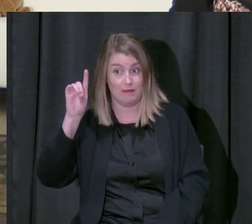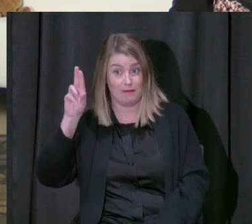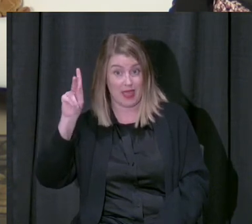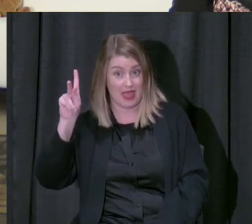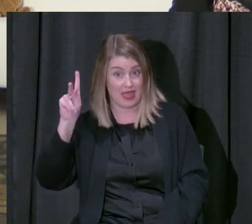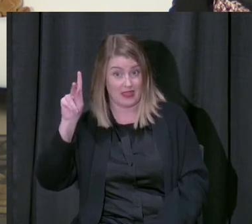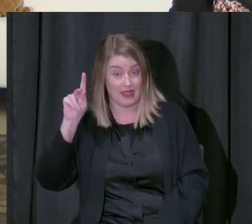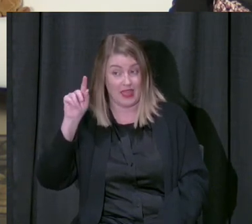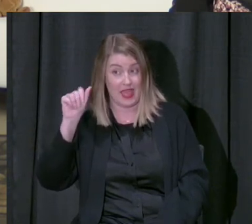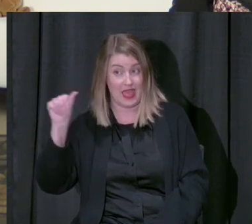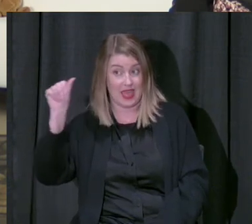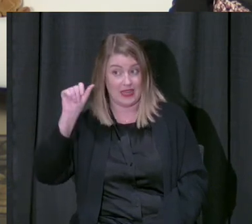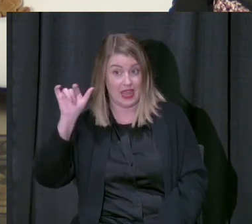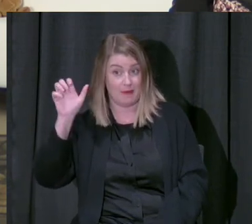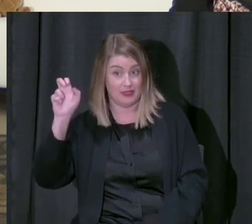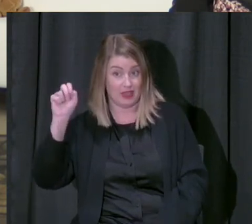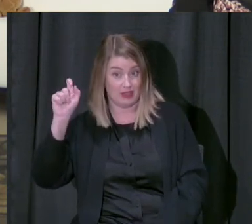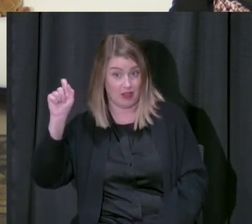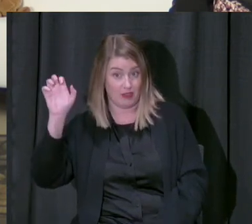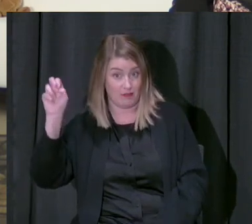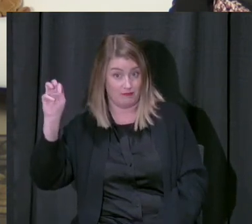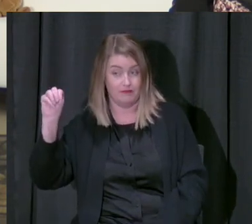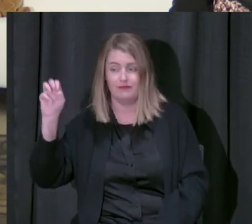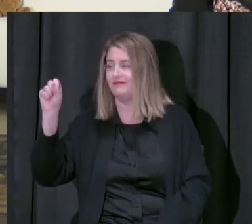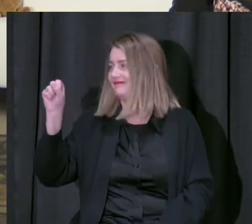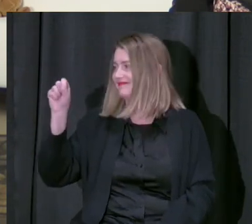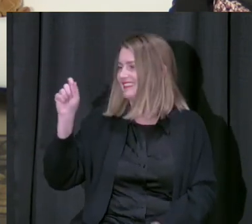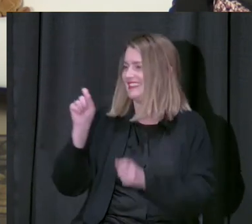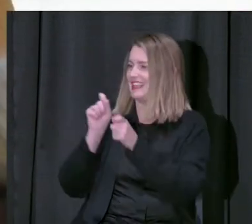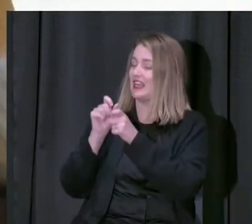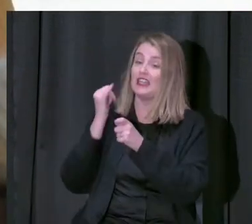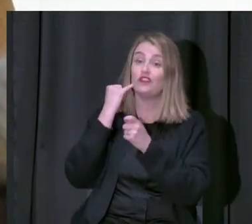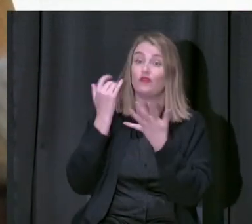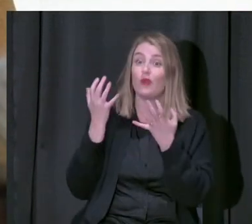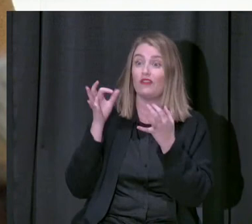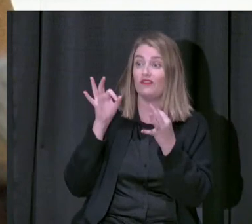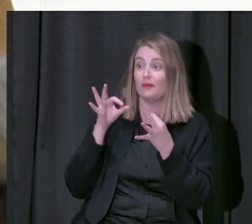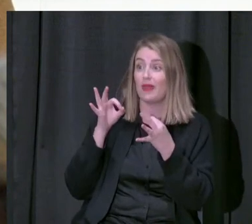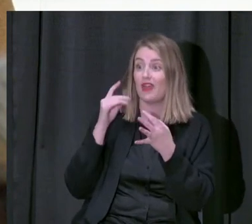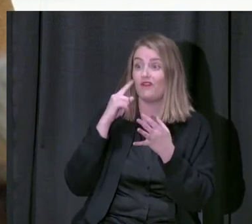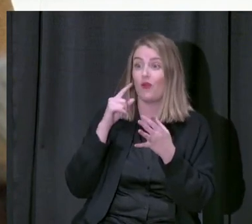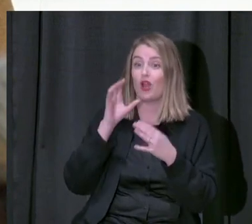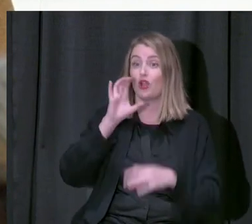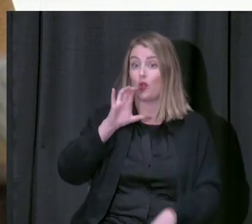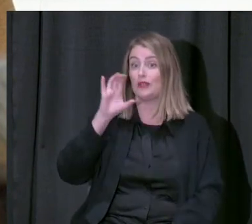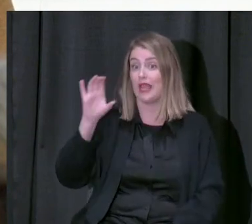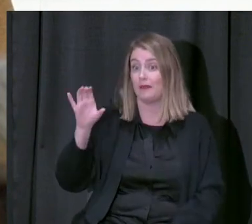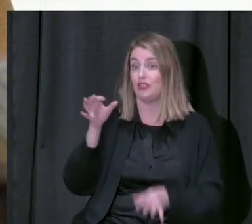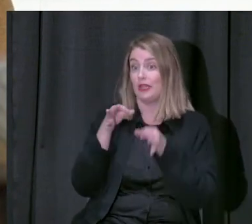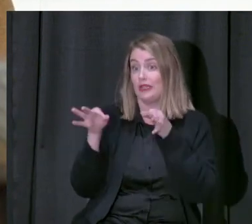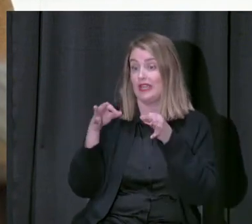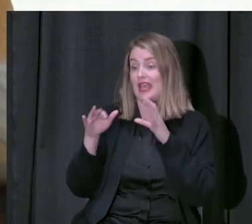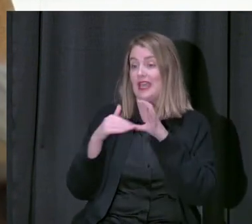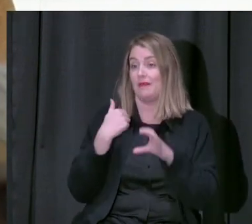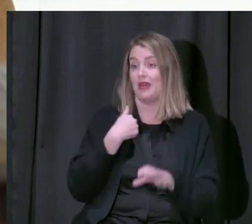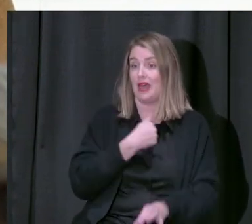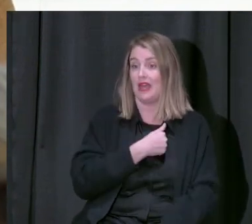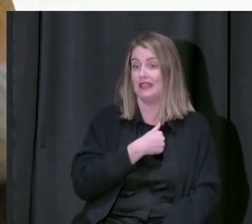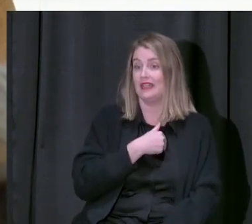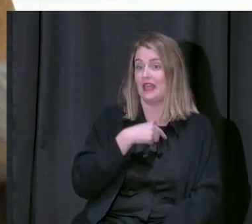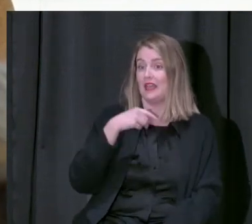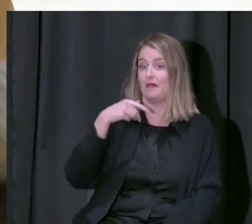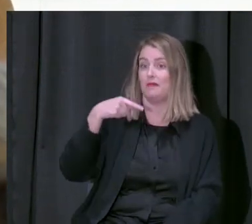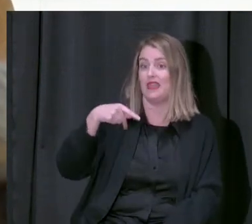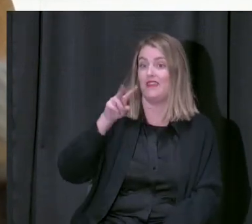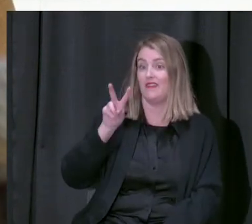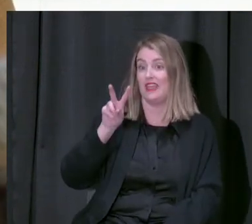audio-description-feedback@amazon.com. Right, exactly. And if you want to give us feedback on closed captions, you can email us at